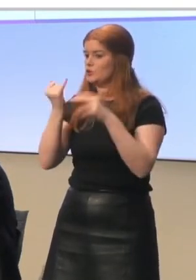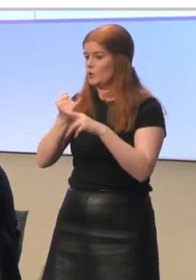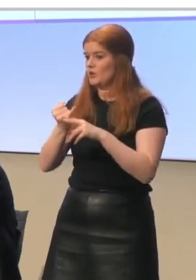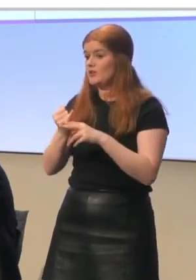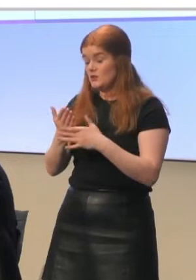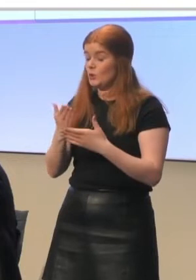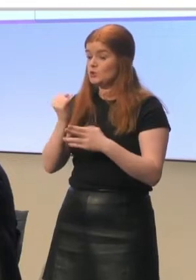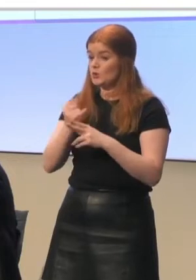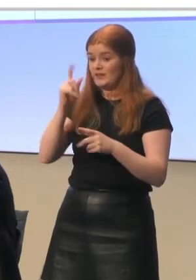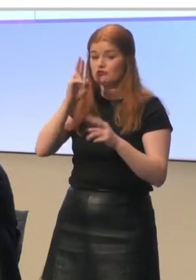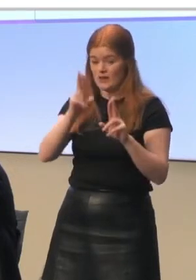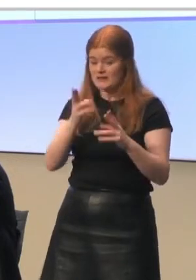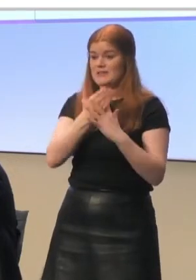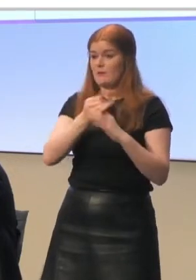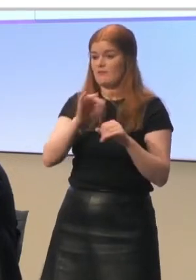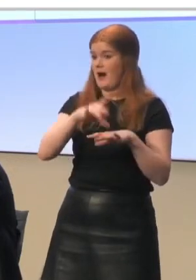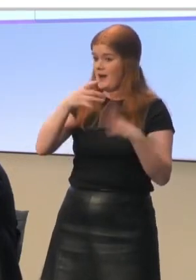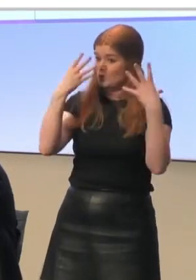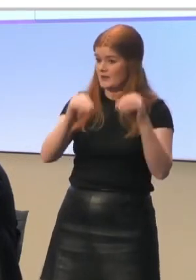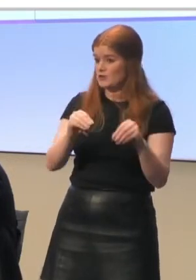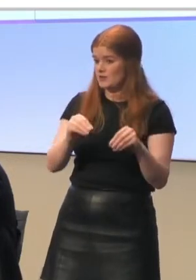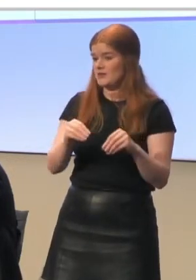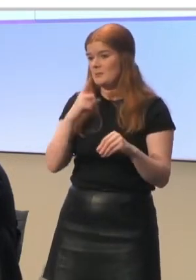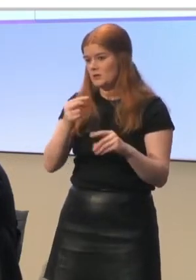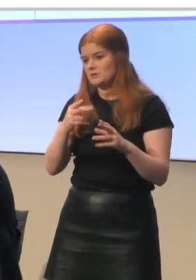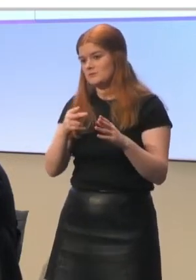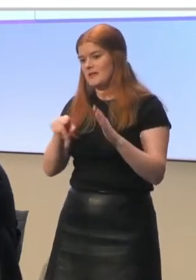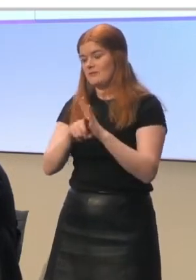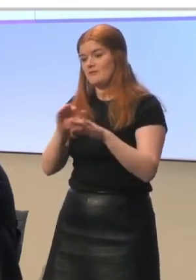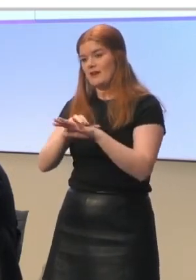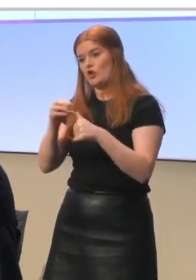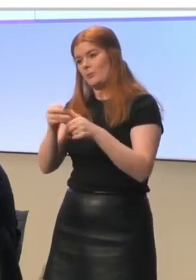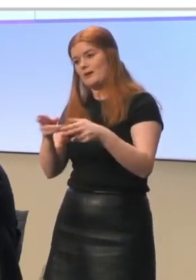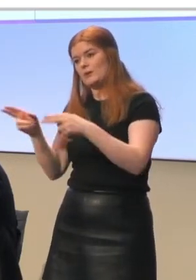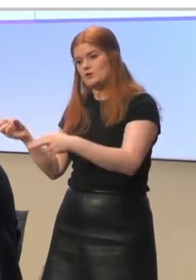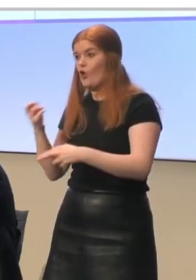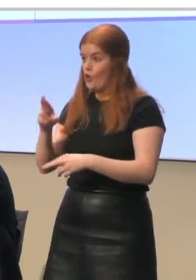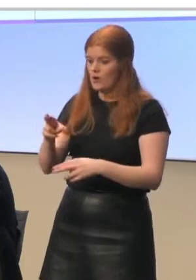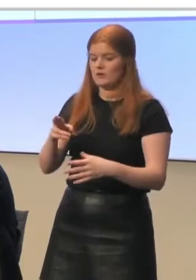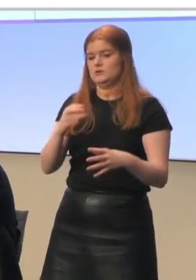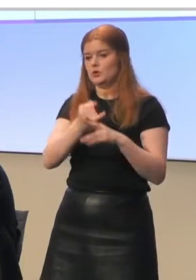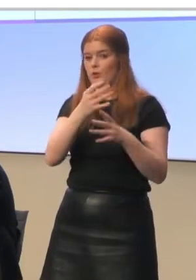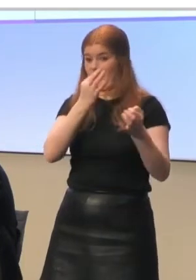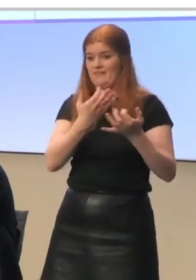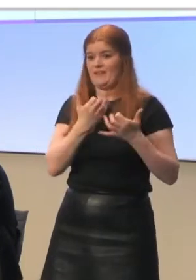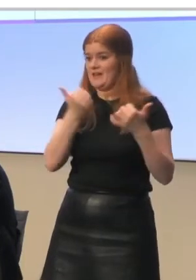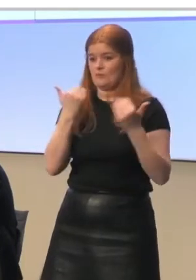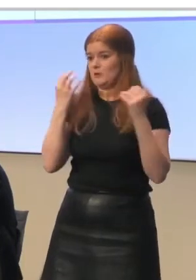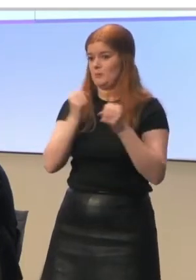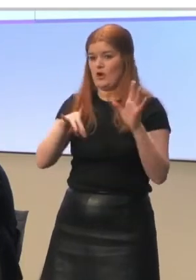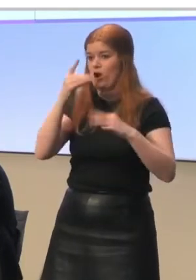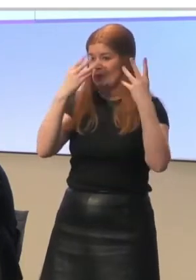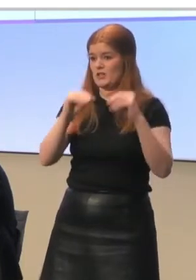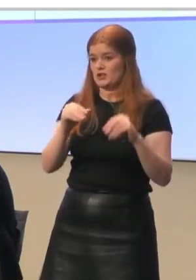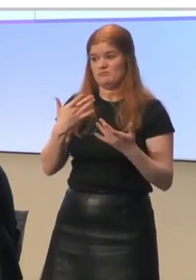excessively focused on higher education to the detriment of other pathways, or that the school wasn't really giving them any guidance on higher education and was kind